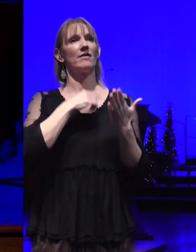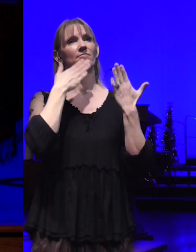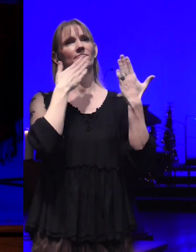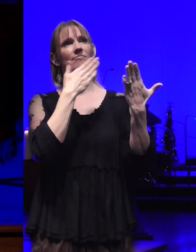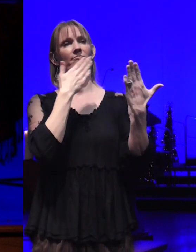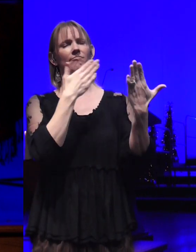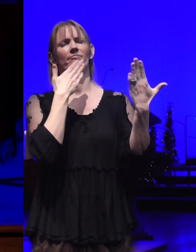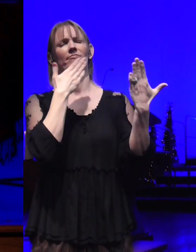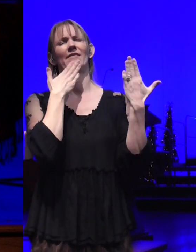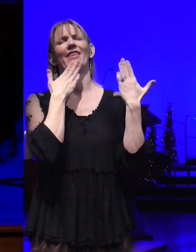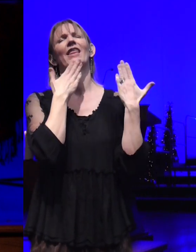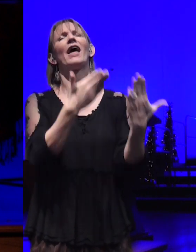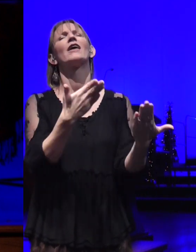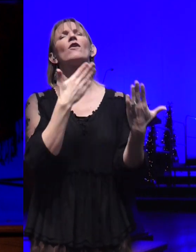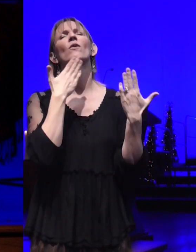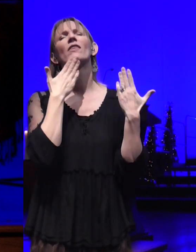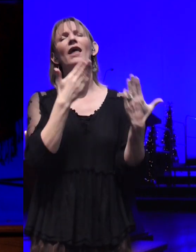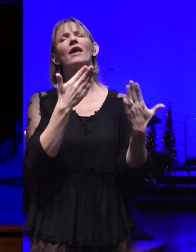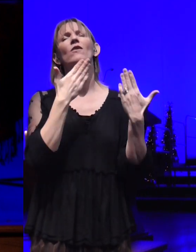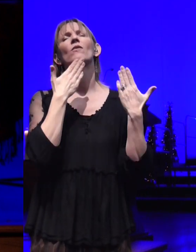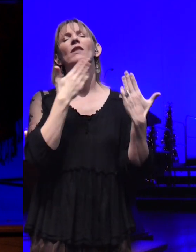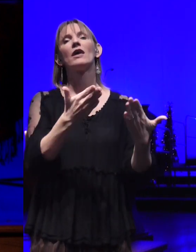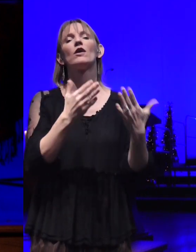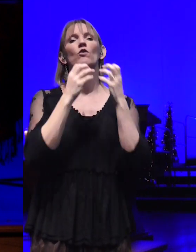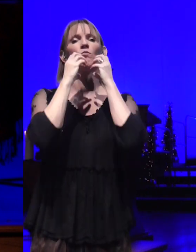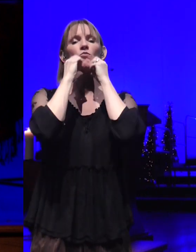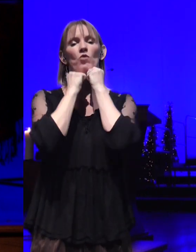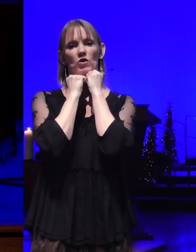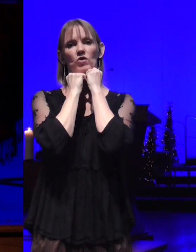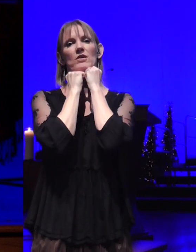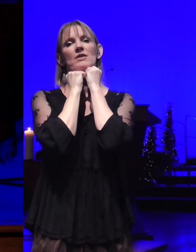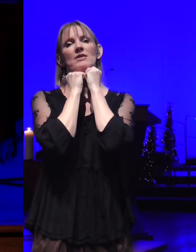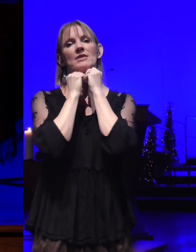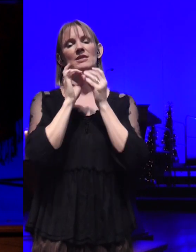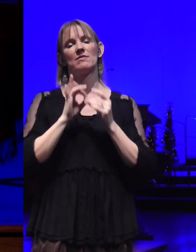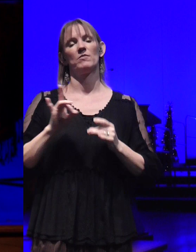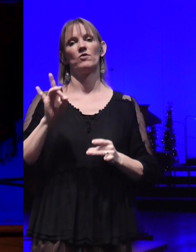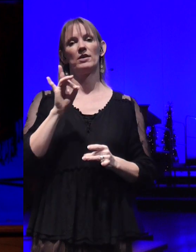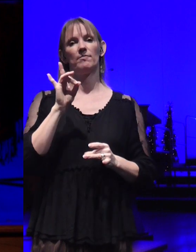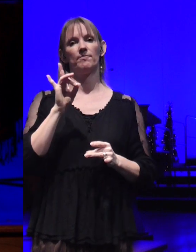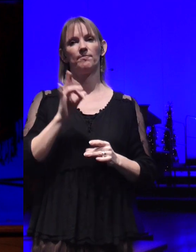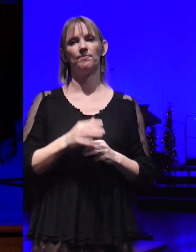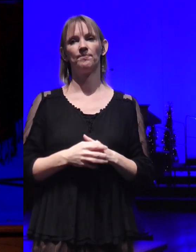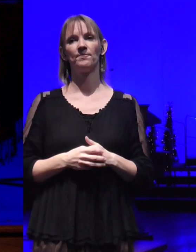thanks. Thank you, precious, precious Spirit.